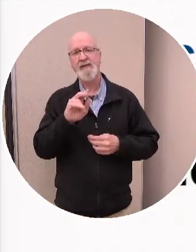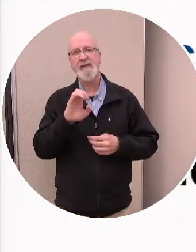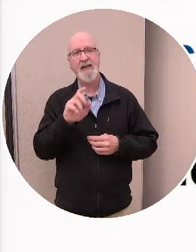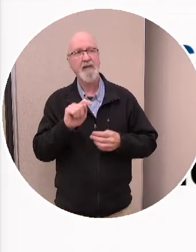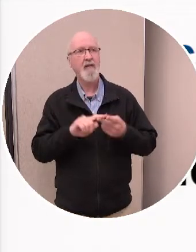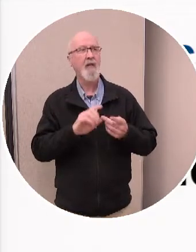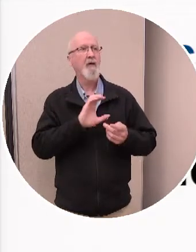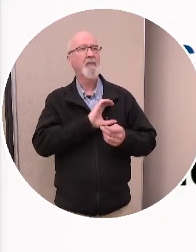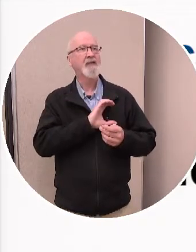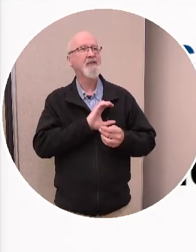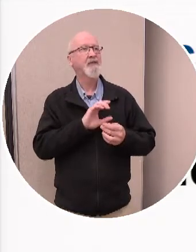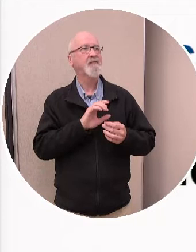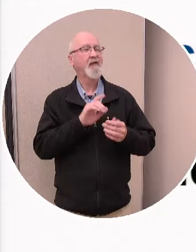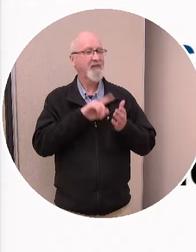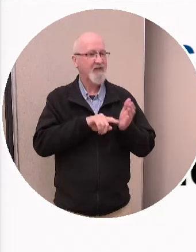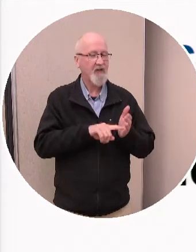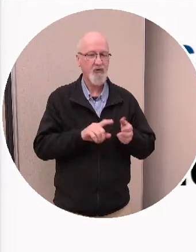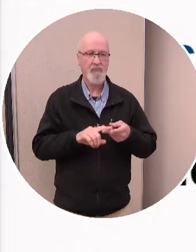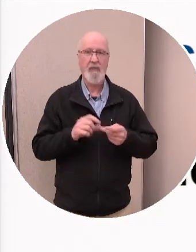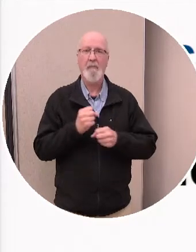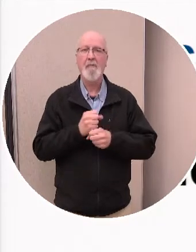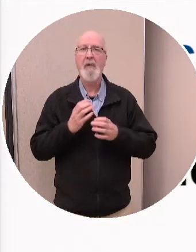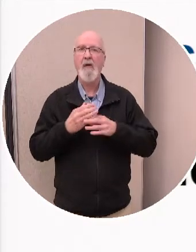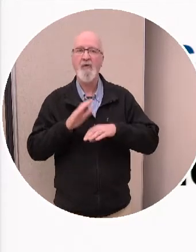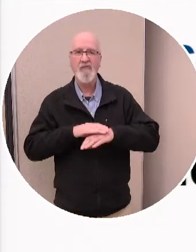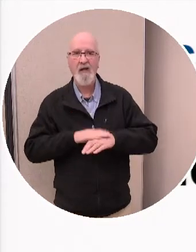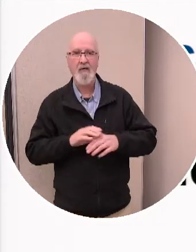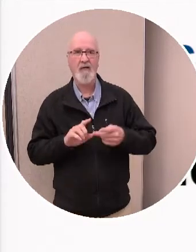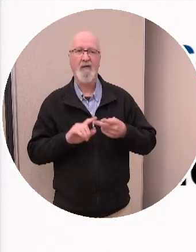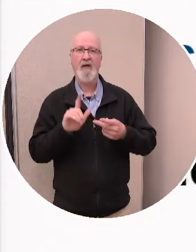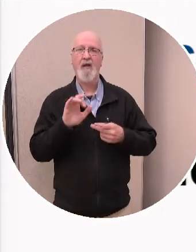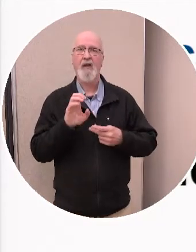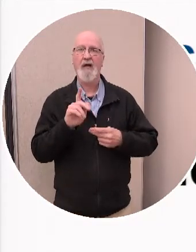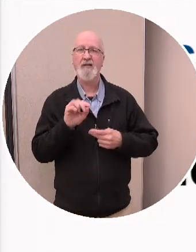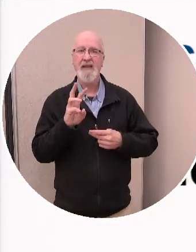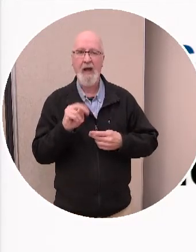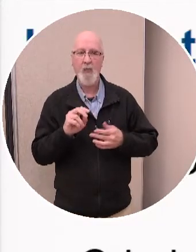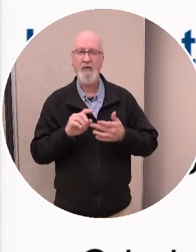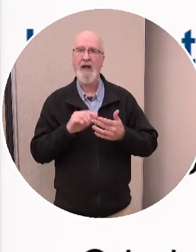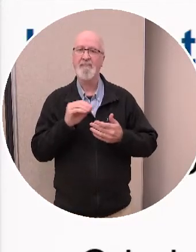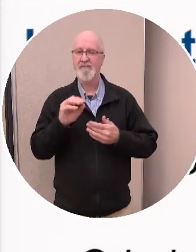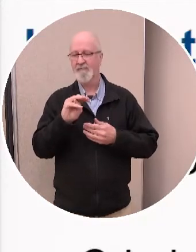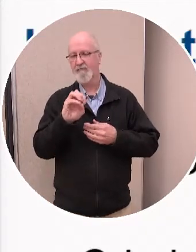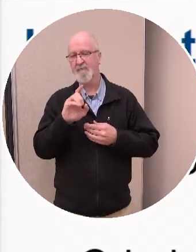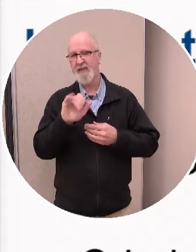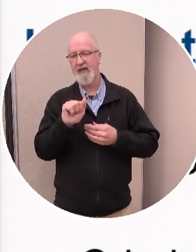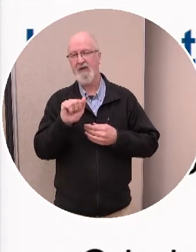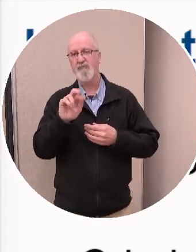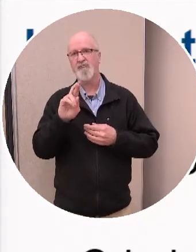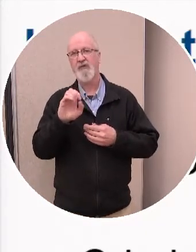investigation, bomb threats, weapons, lockdown, secure school, and media relations.